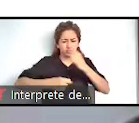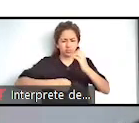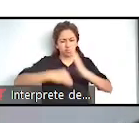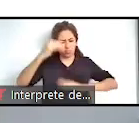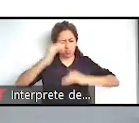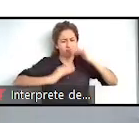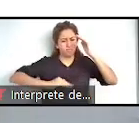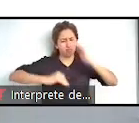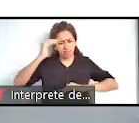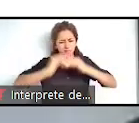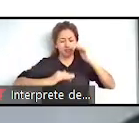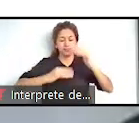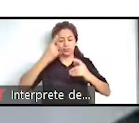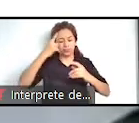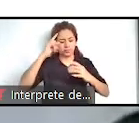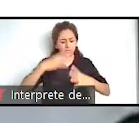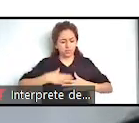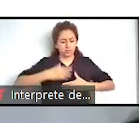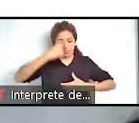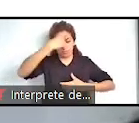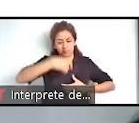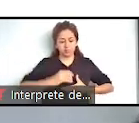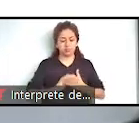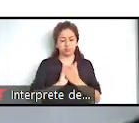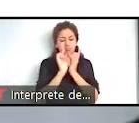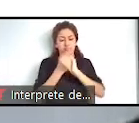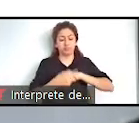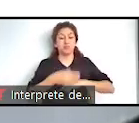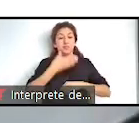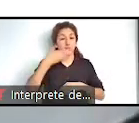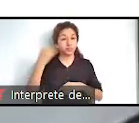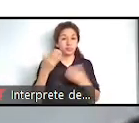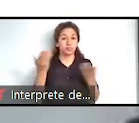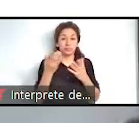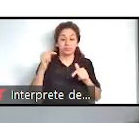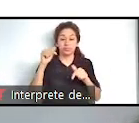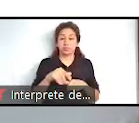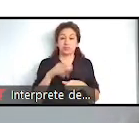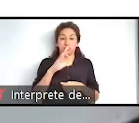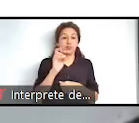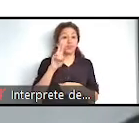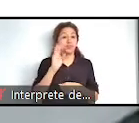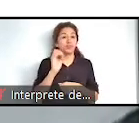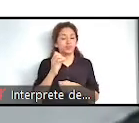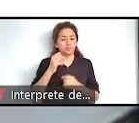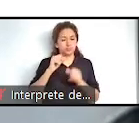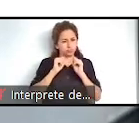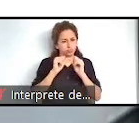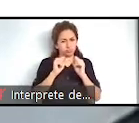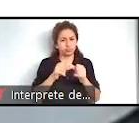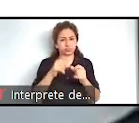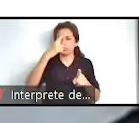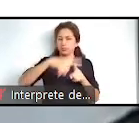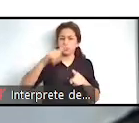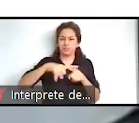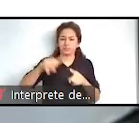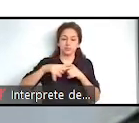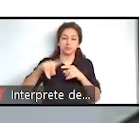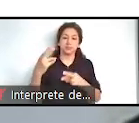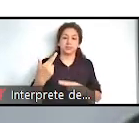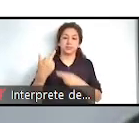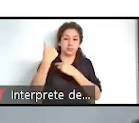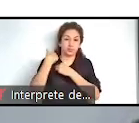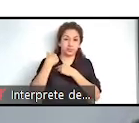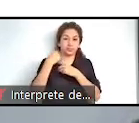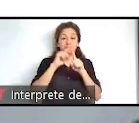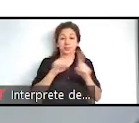future for everyone and it is this that i sell participation in the sector through